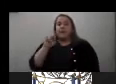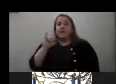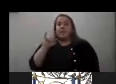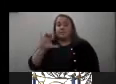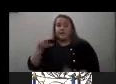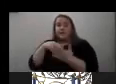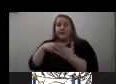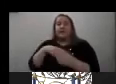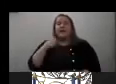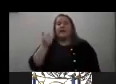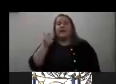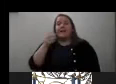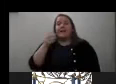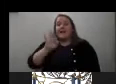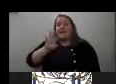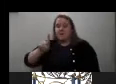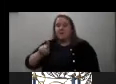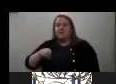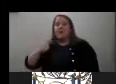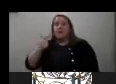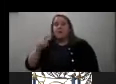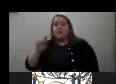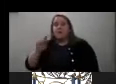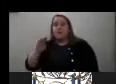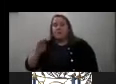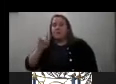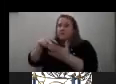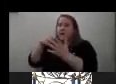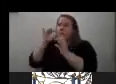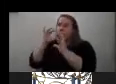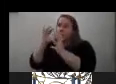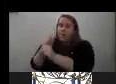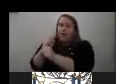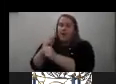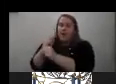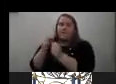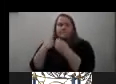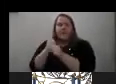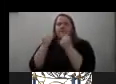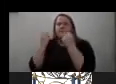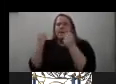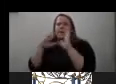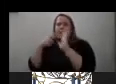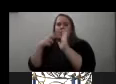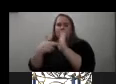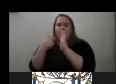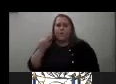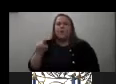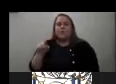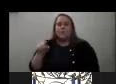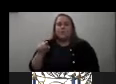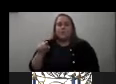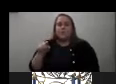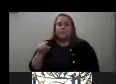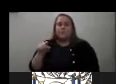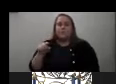1961. He was mesmerized by her from the start, created many roles for her, including Dulcinea in his ballet